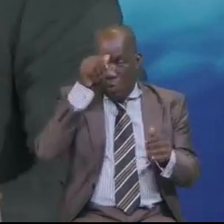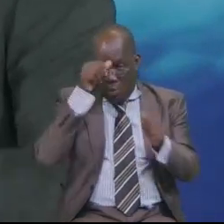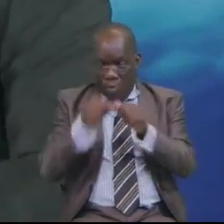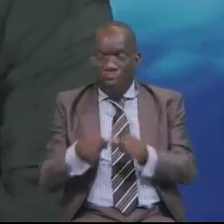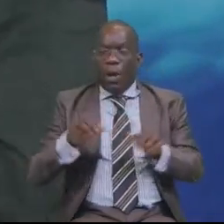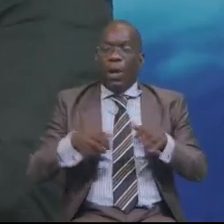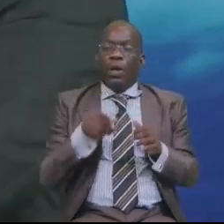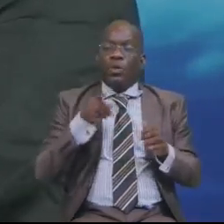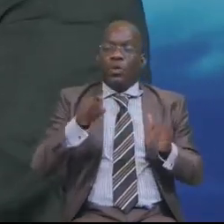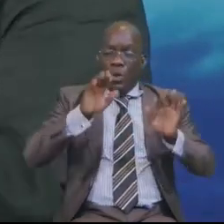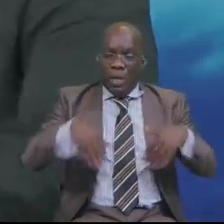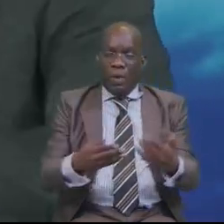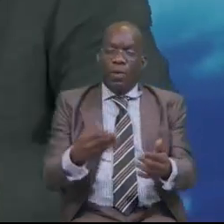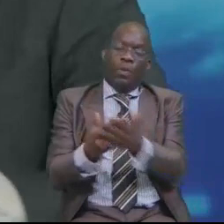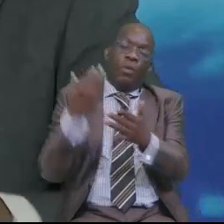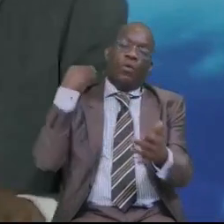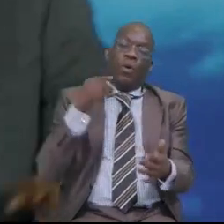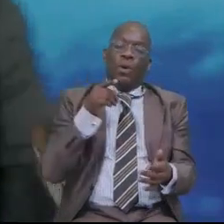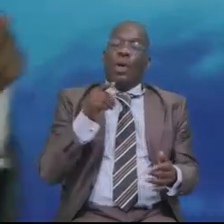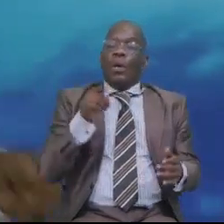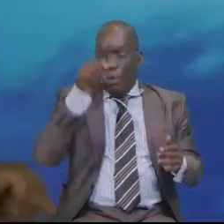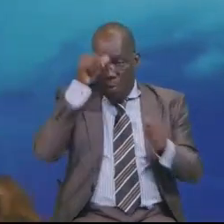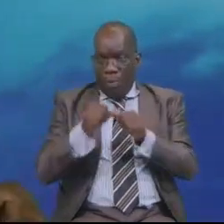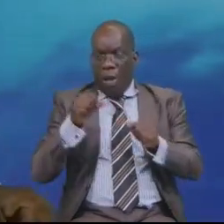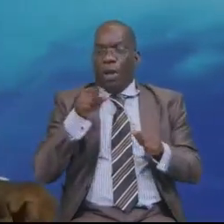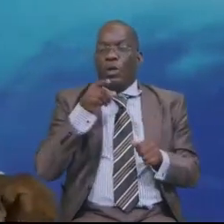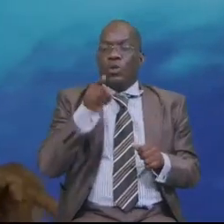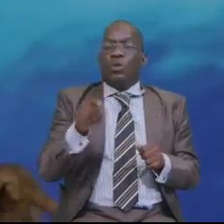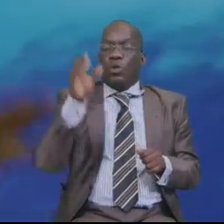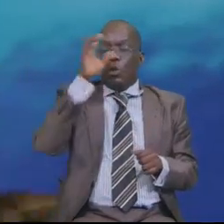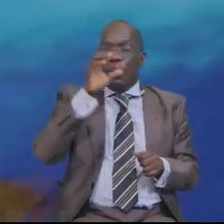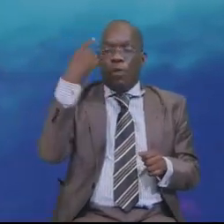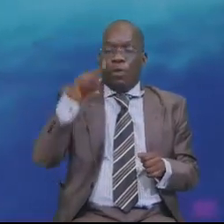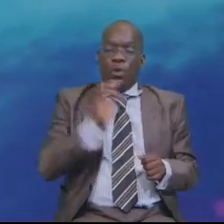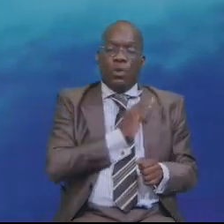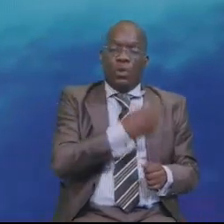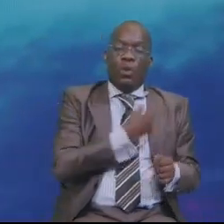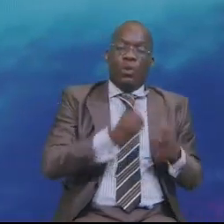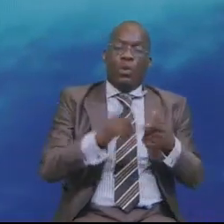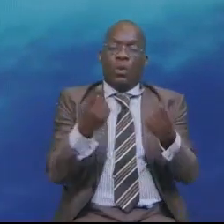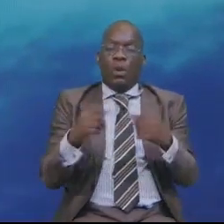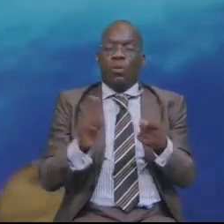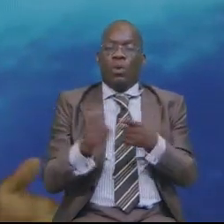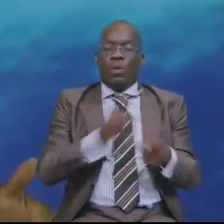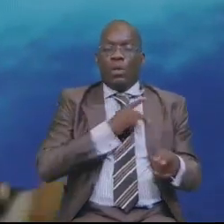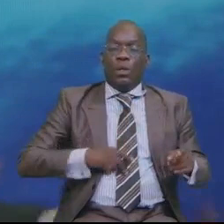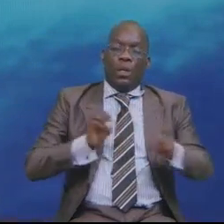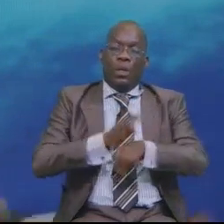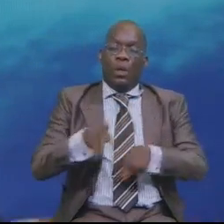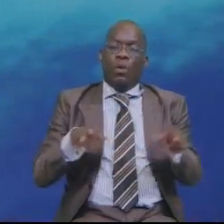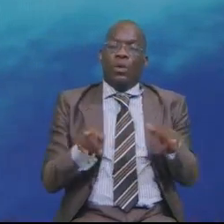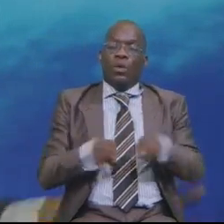past. Remember how you sought for souls to come into the kingdom so that the kingdom of God will